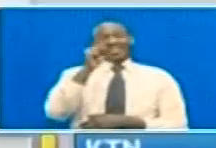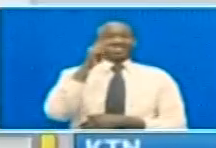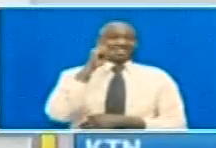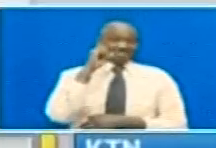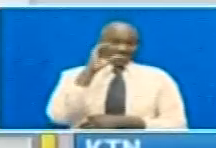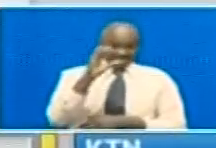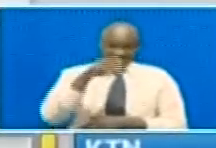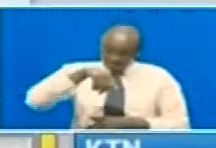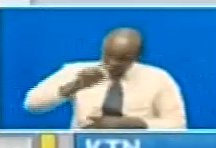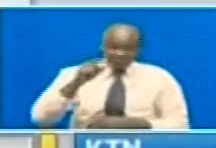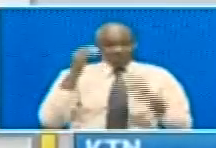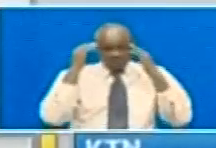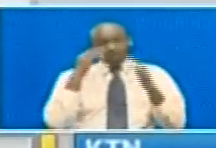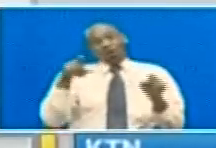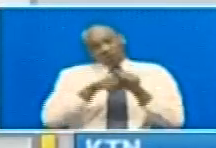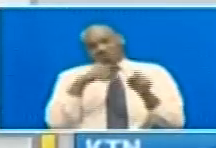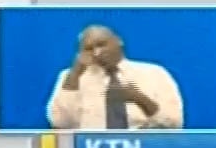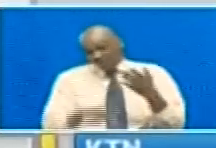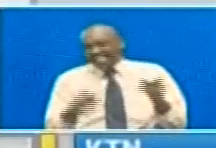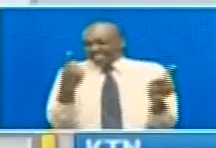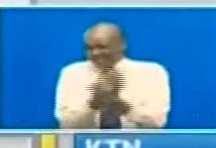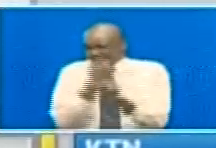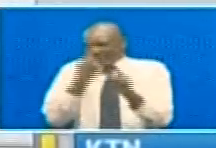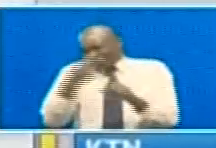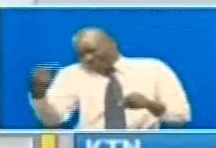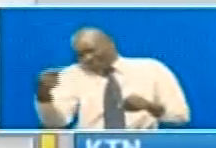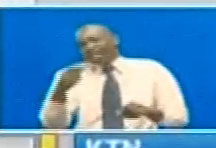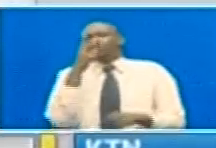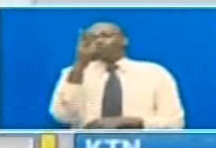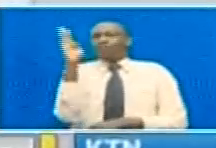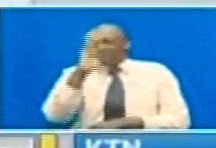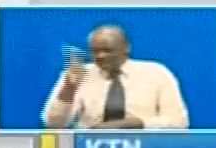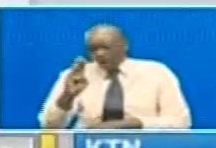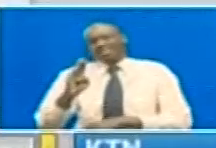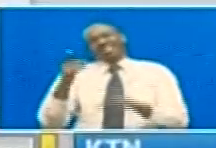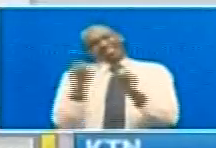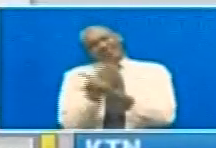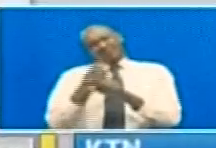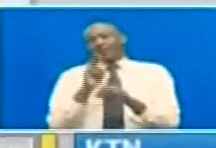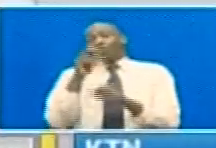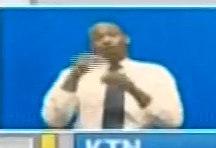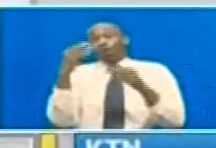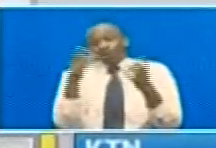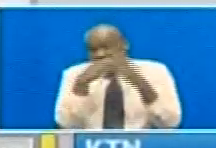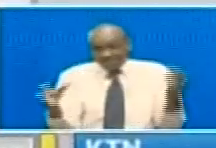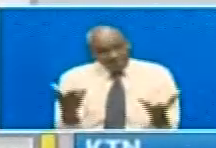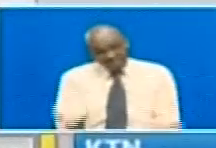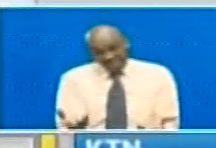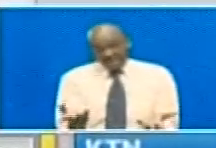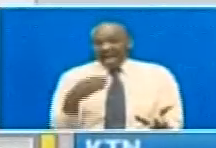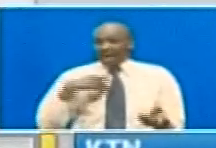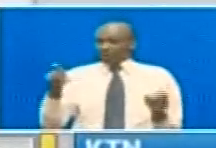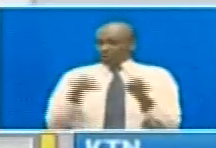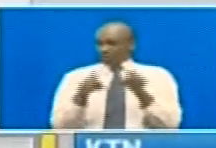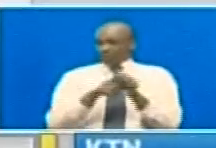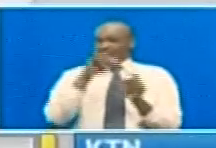list, with the committee raising doubts about transactions amounting to 2 billion shillings. So too was the Independent Electoral and Boundaries